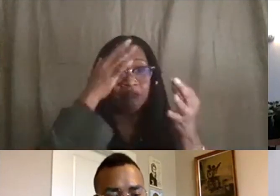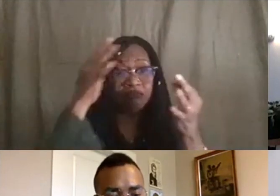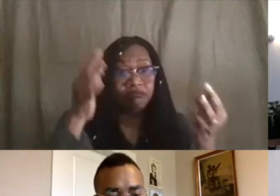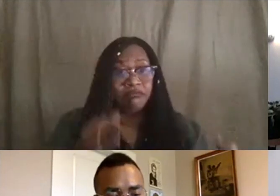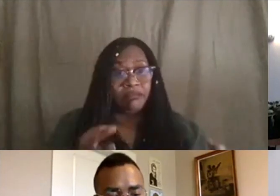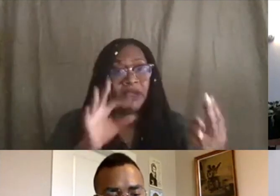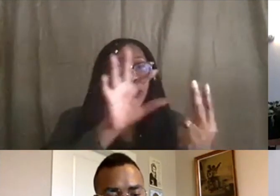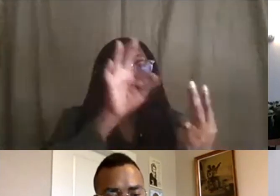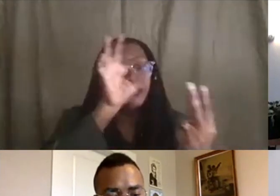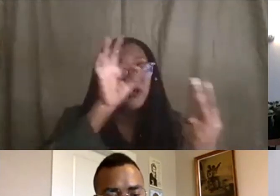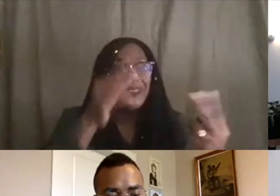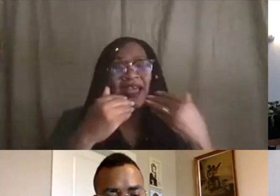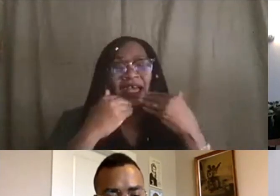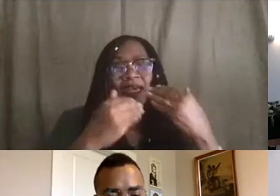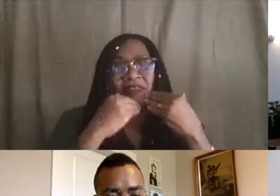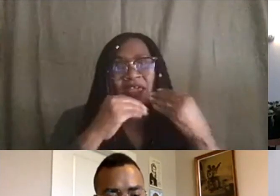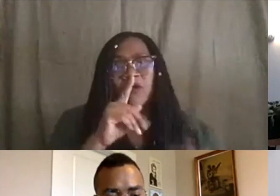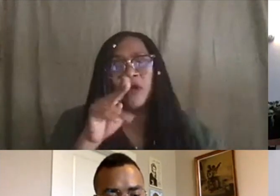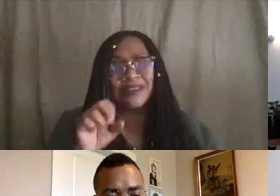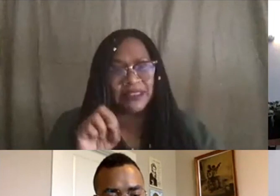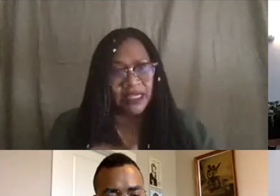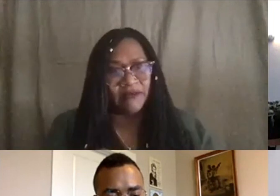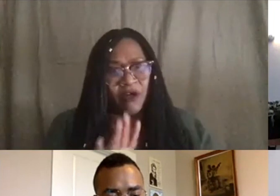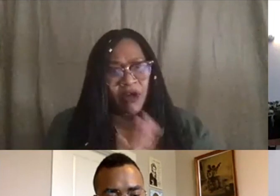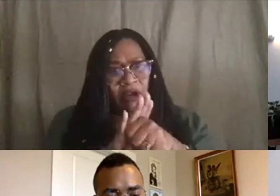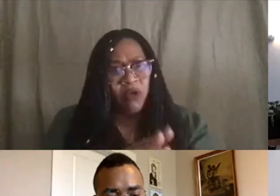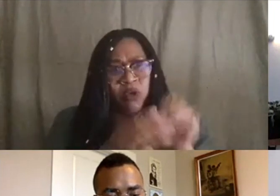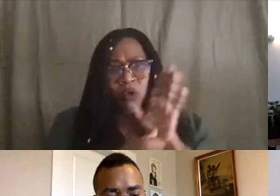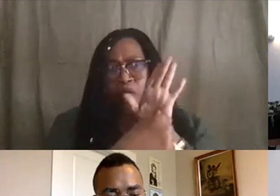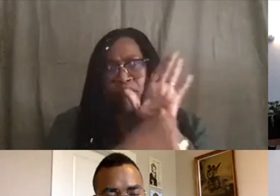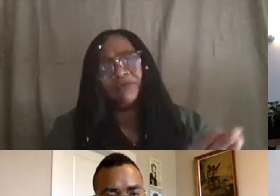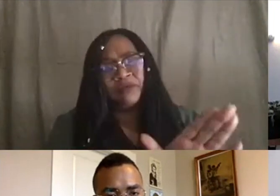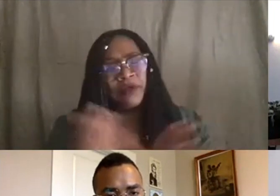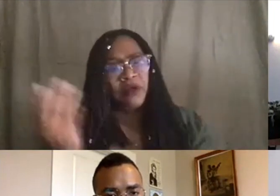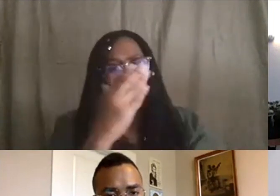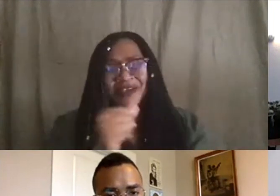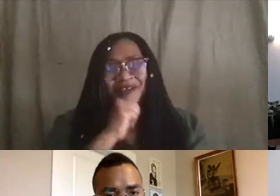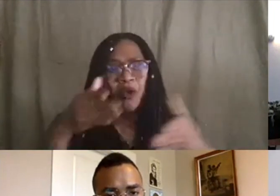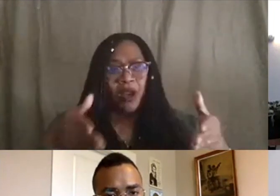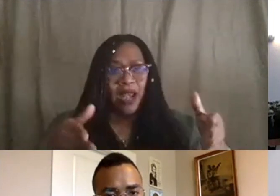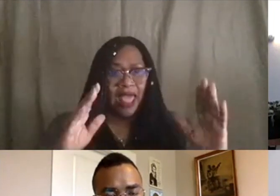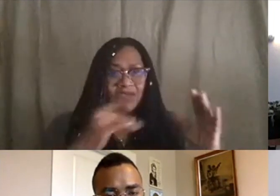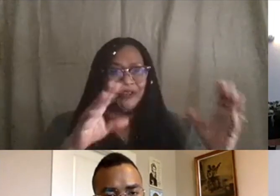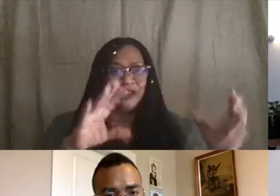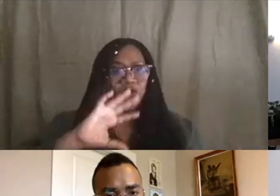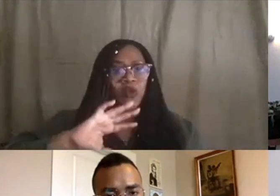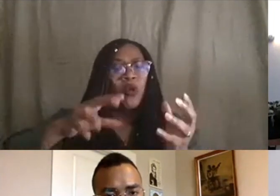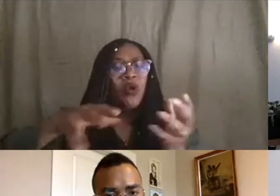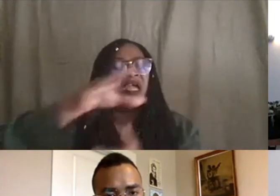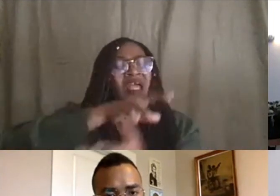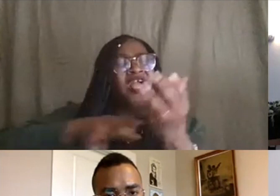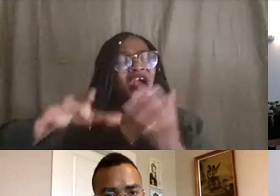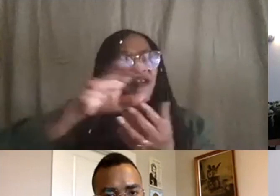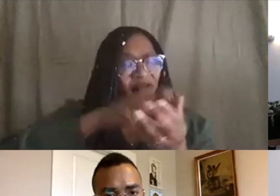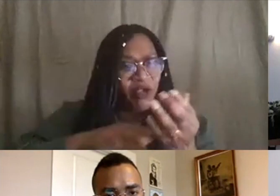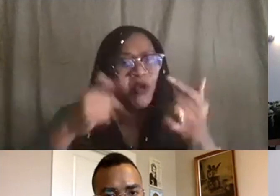thank you, Kirsten, for really stressing that, and about like how you do not allow your students to use that language, that word of